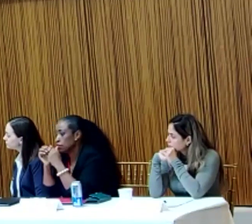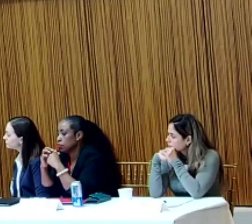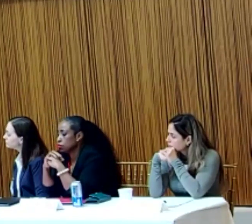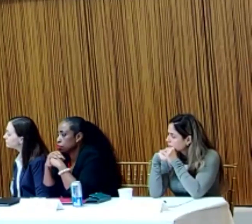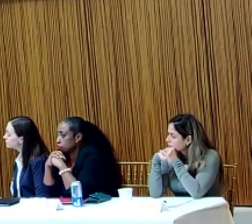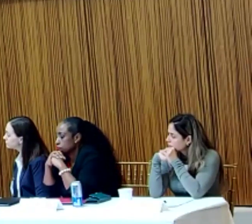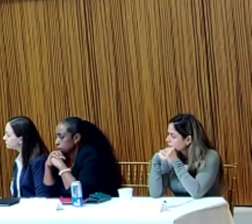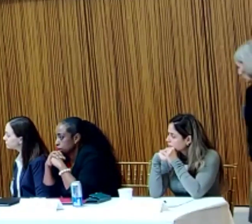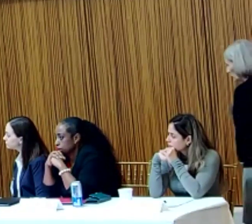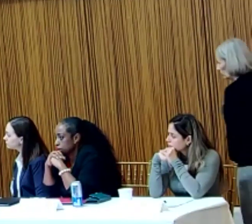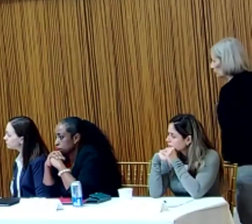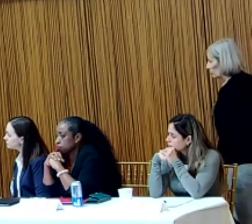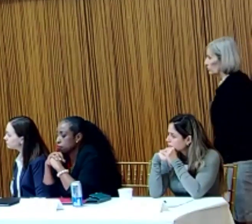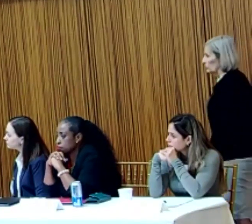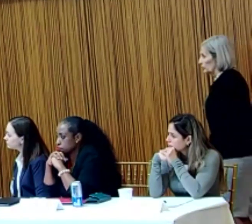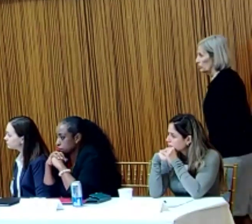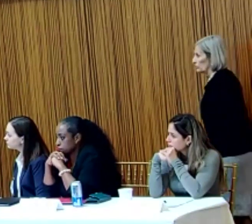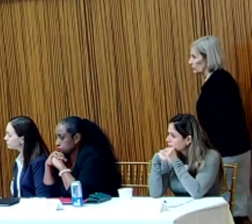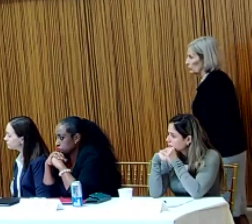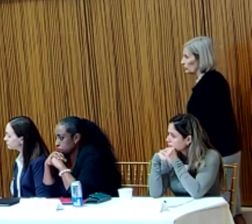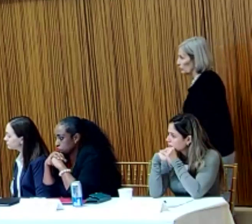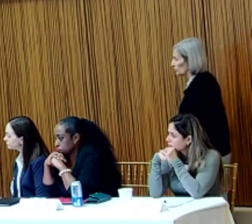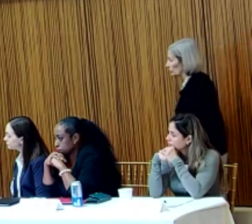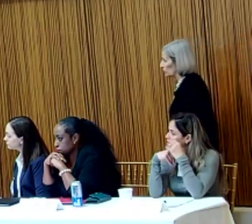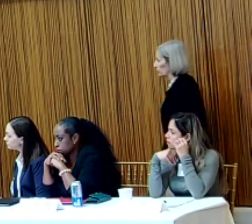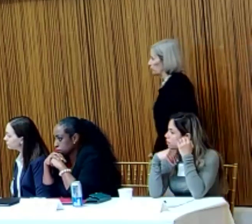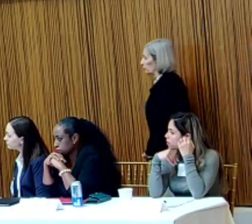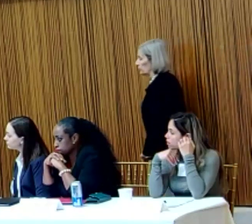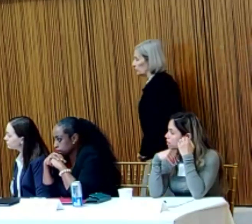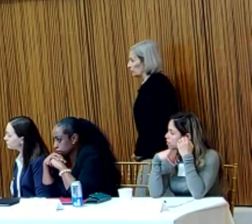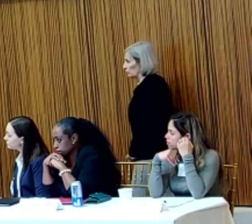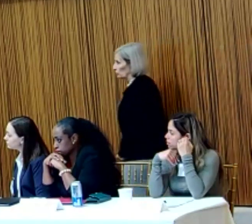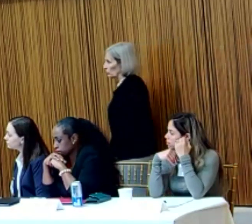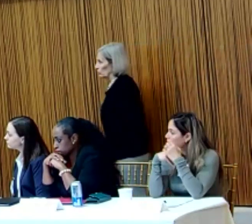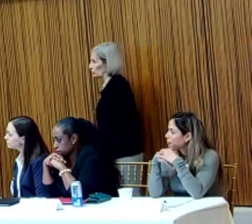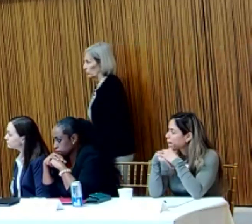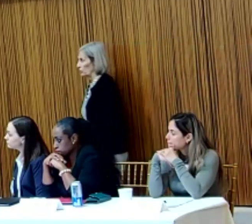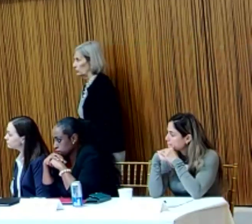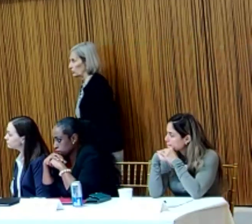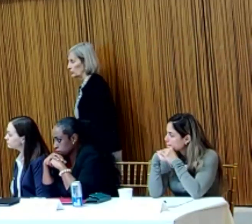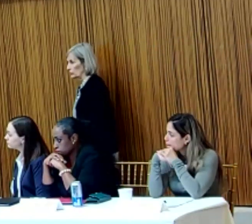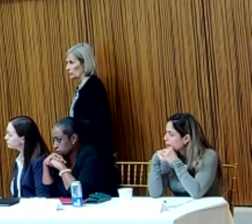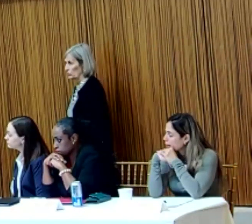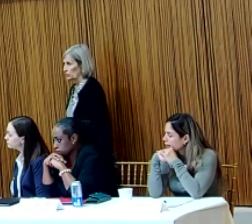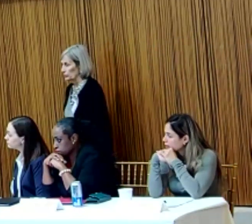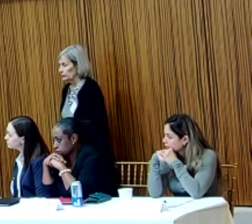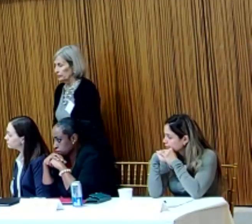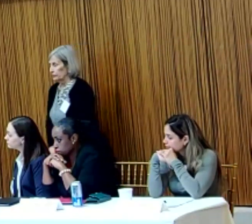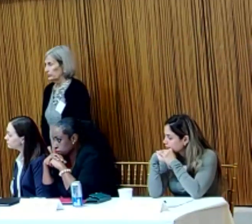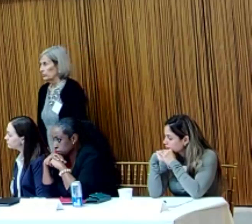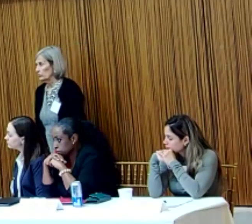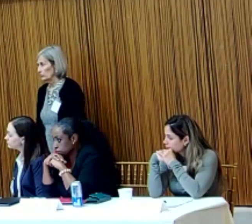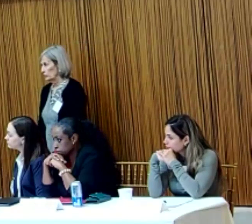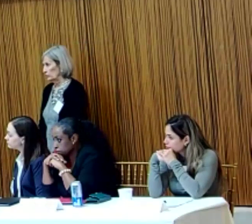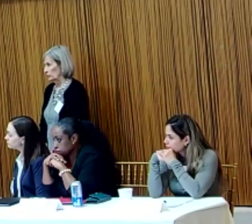everybody gets sued everybody's name is listed on the lawsuit but it may not be you who's actually doing the Discrimination it may